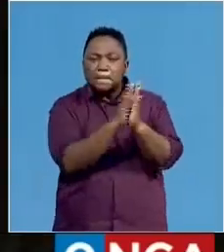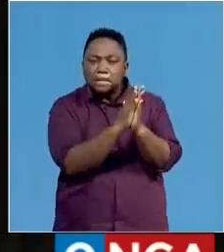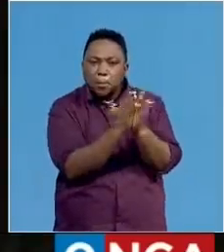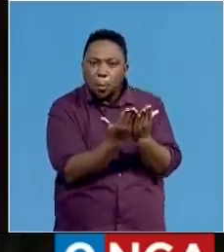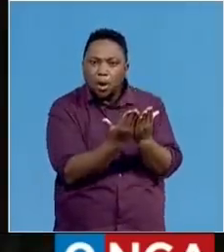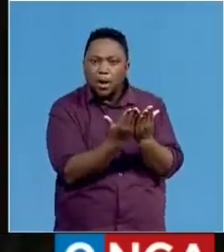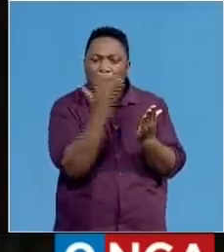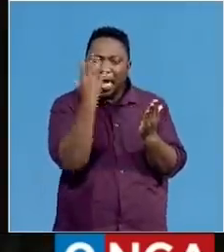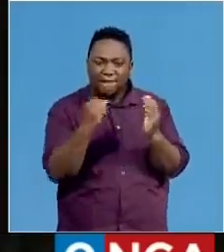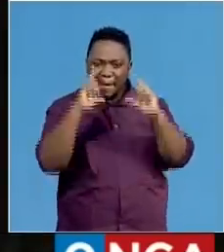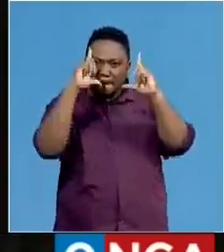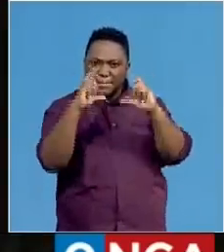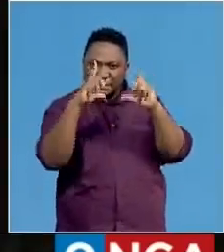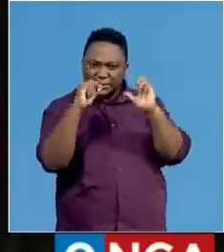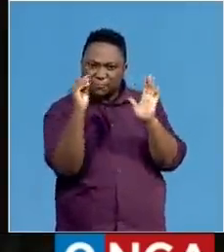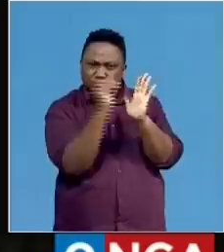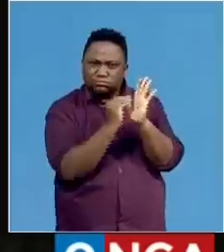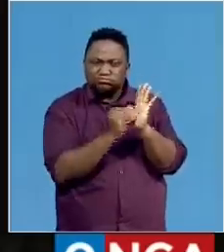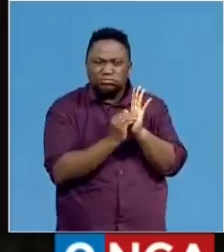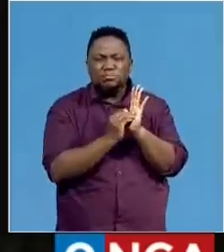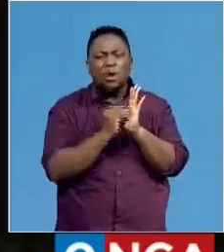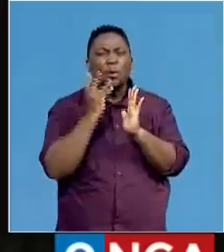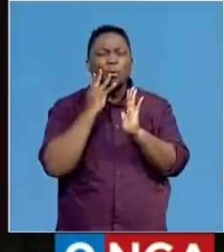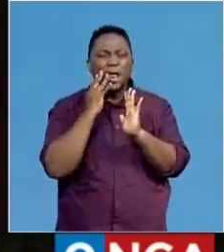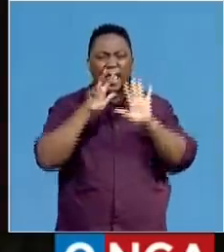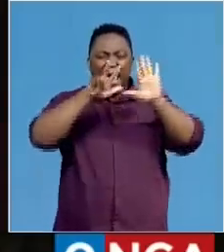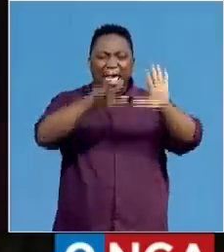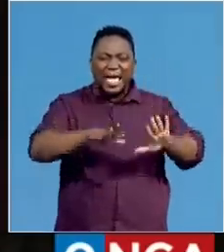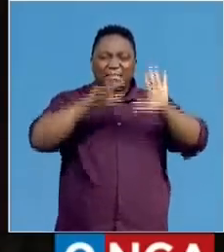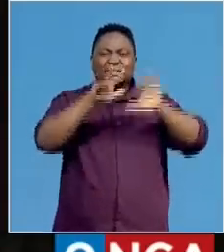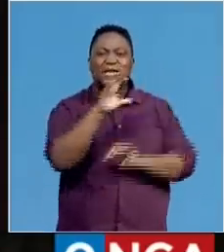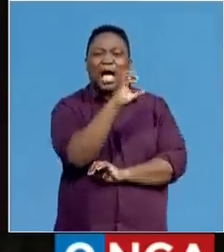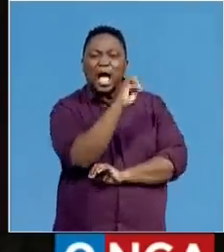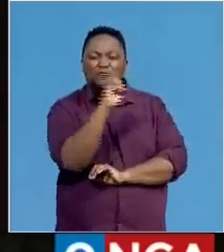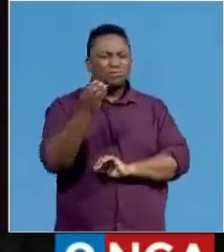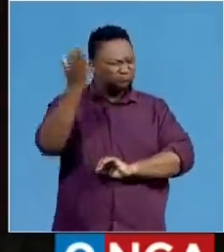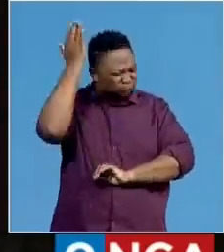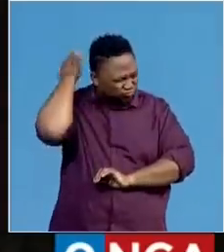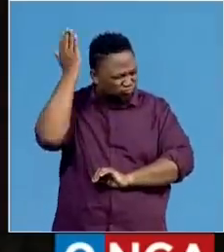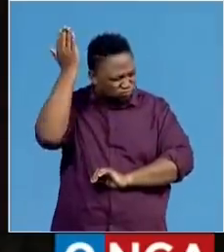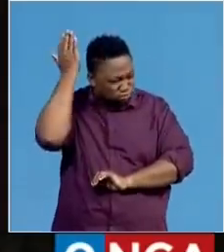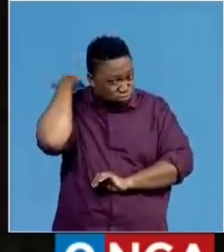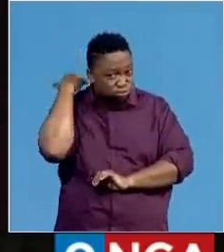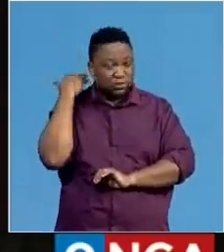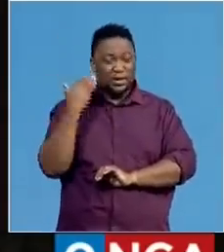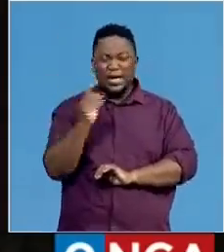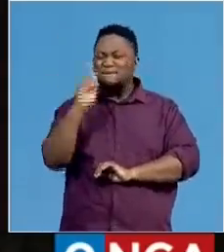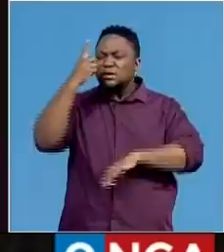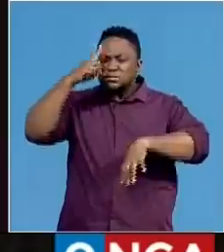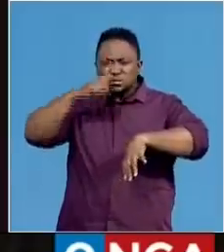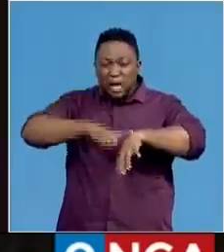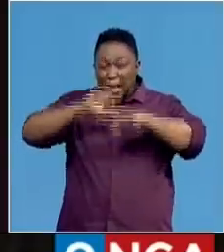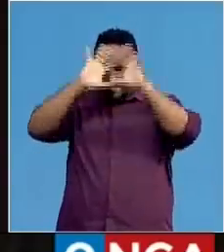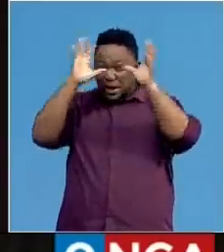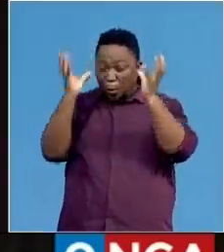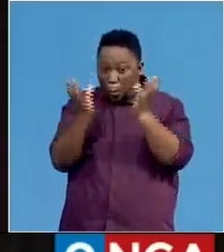to contain photographs dating back to the 1800s by a man called Fox Talbot, one of only 13 in the world